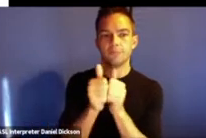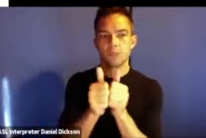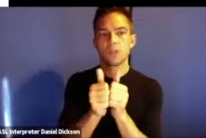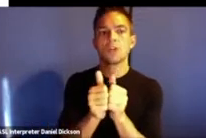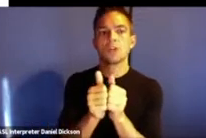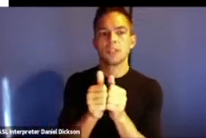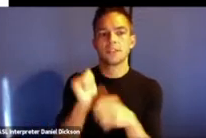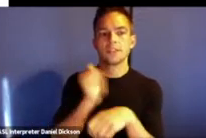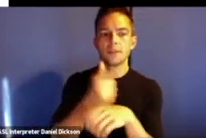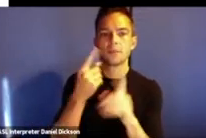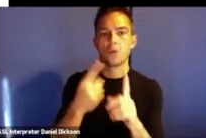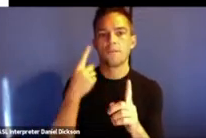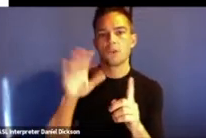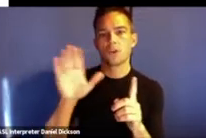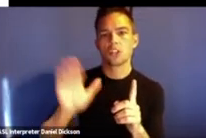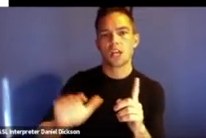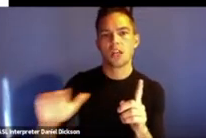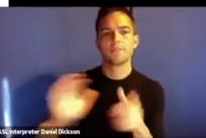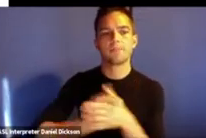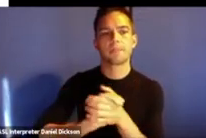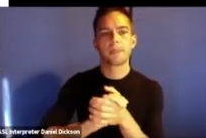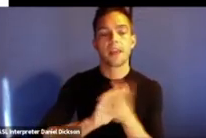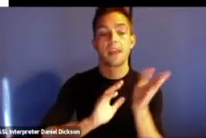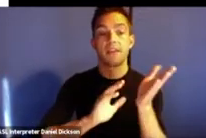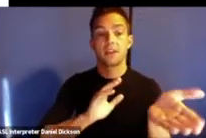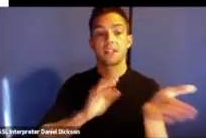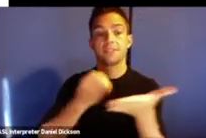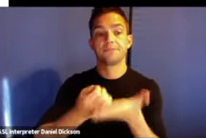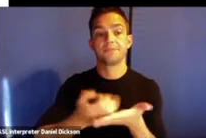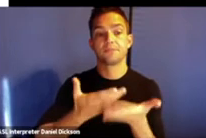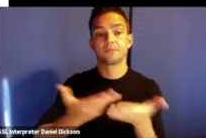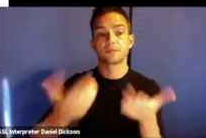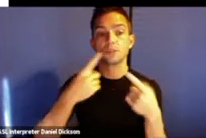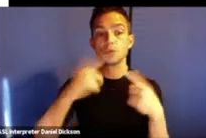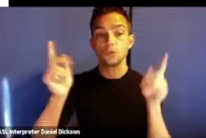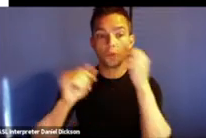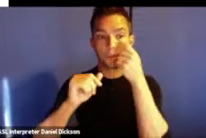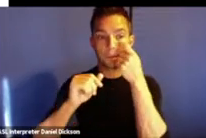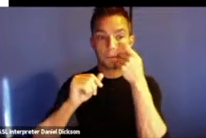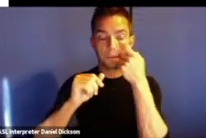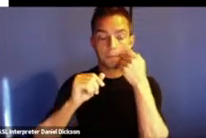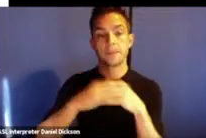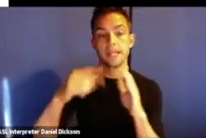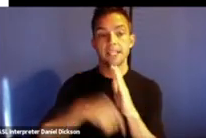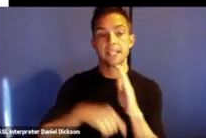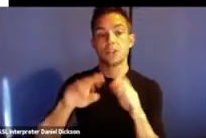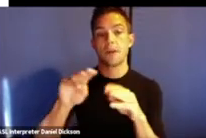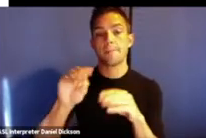you devise goals for your child. And here over here are the evidence for things that work, and basically intense motor